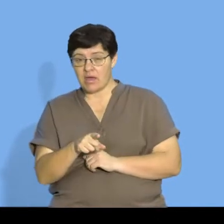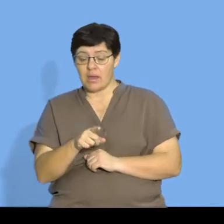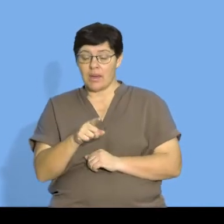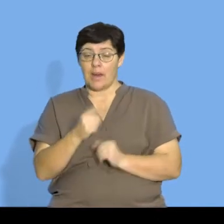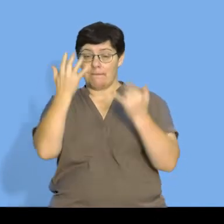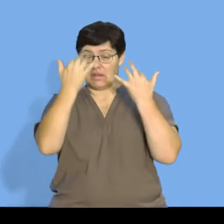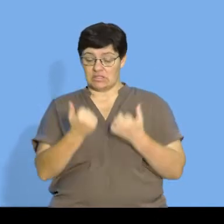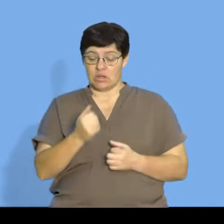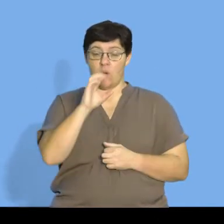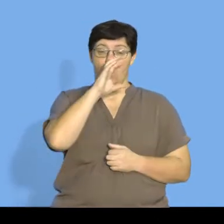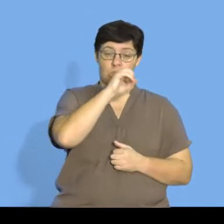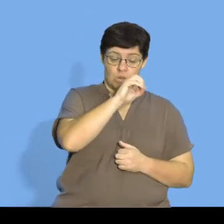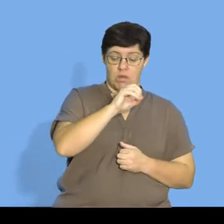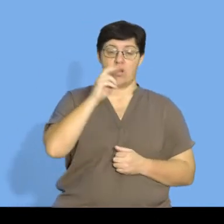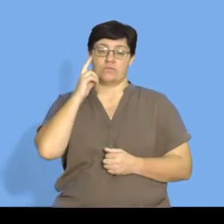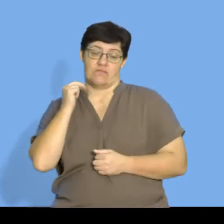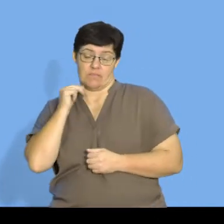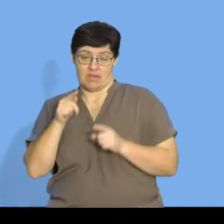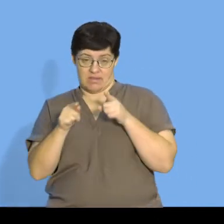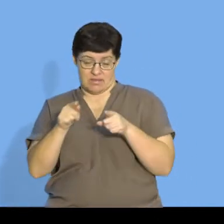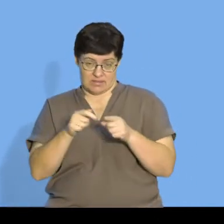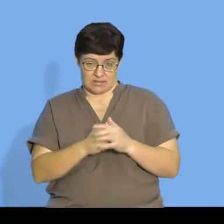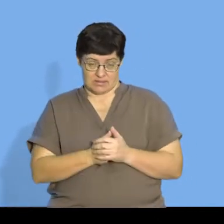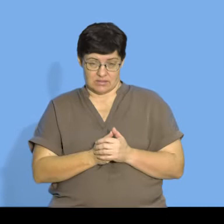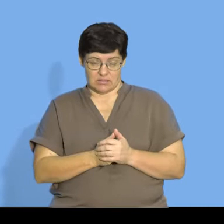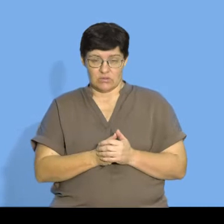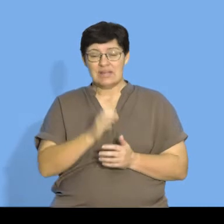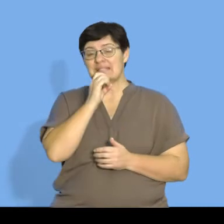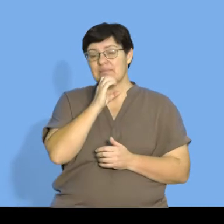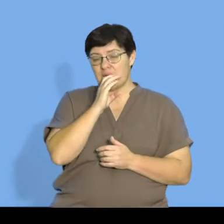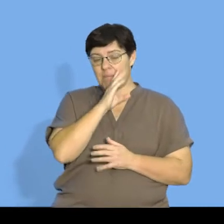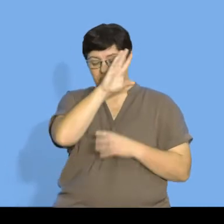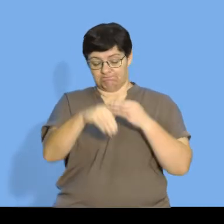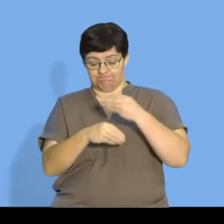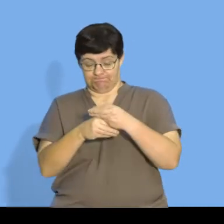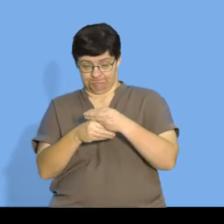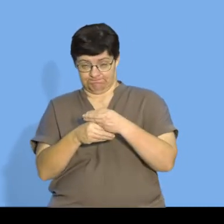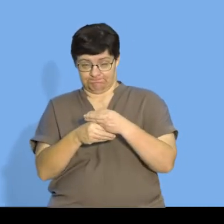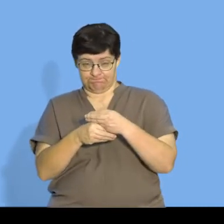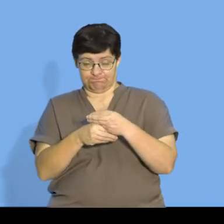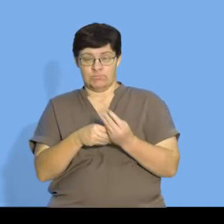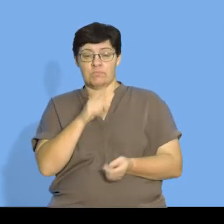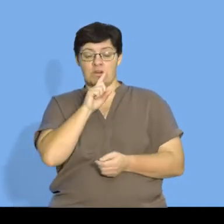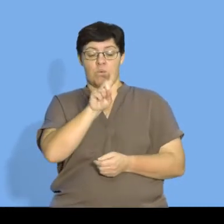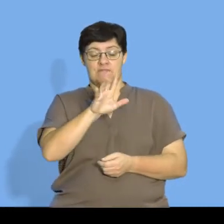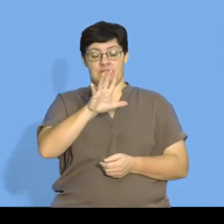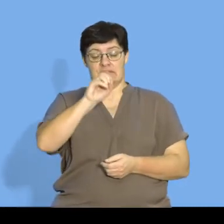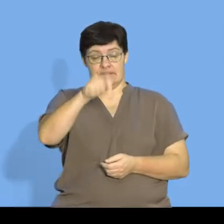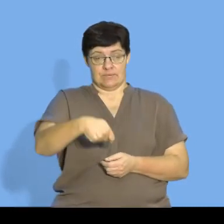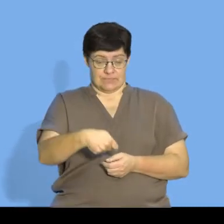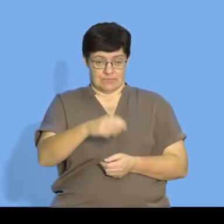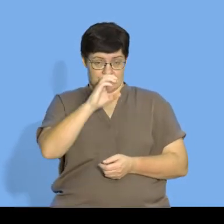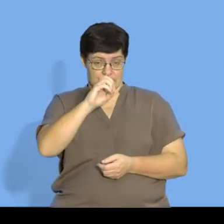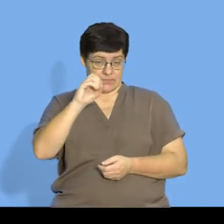October and November. Right, so taking my September sale now into consideration, which is 150,000